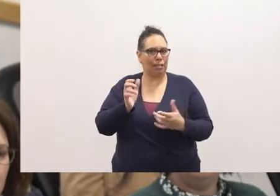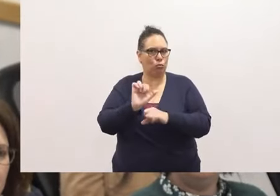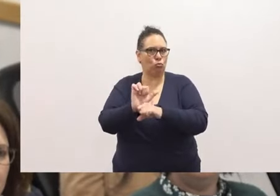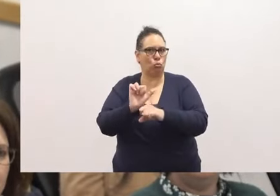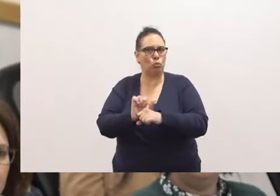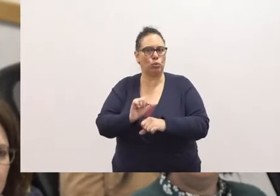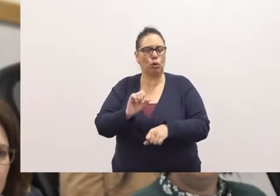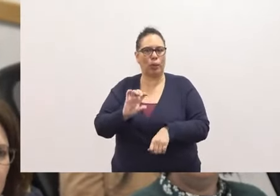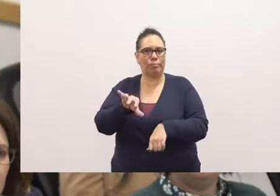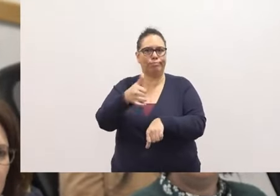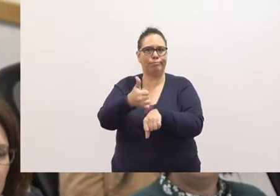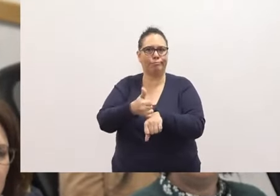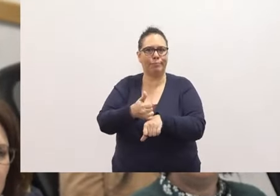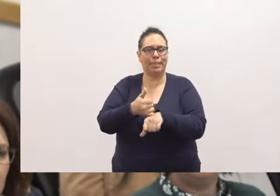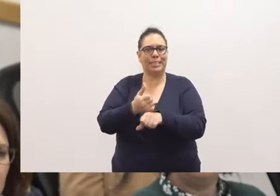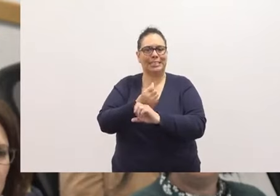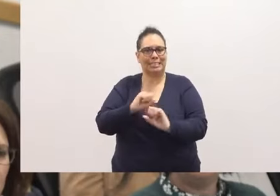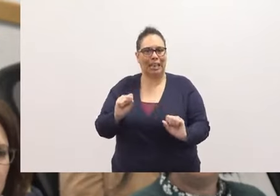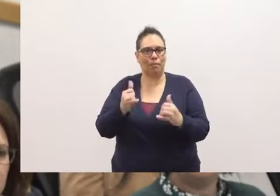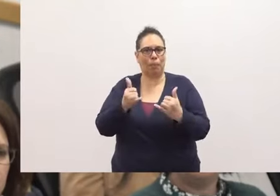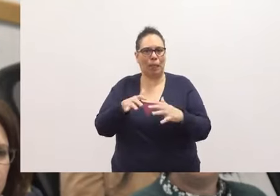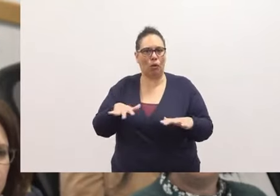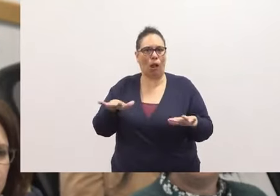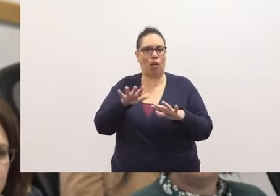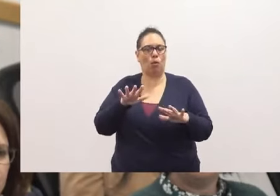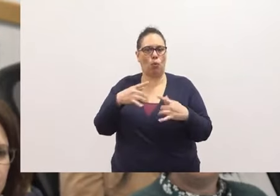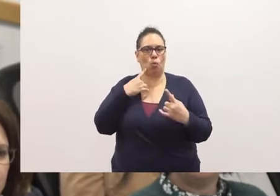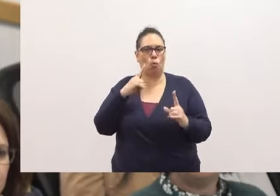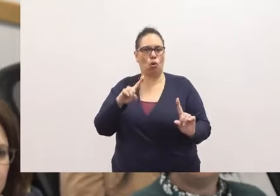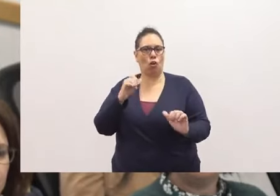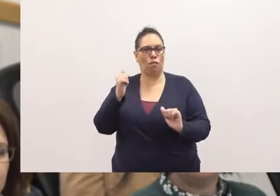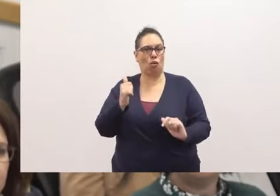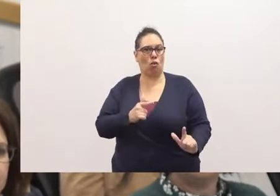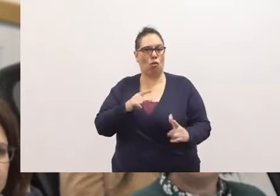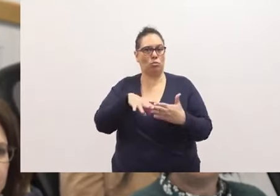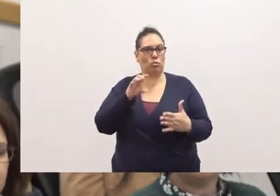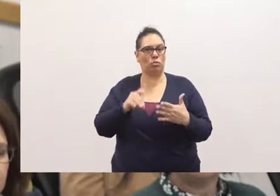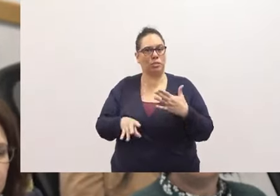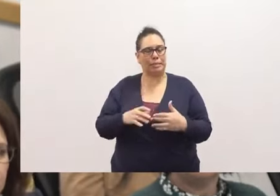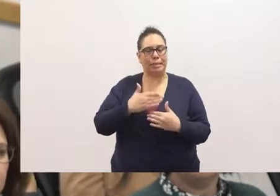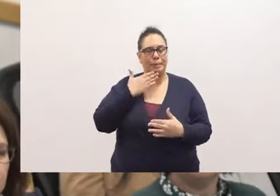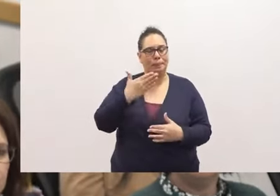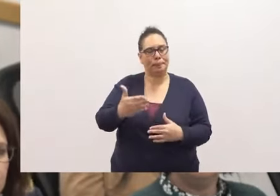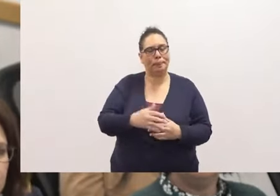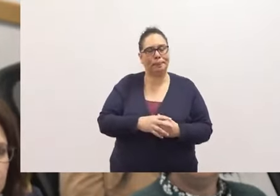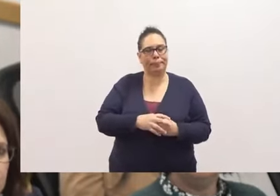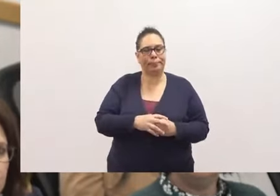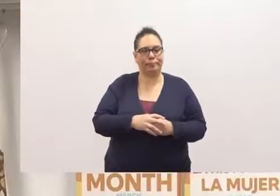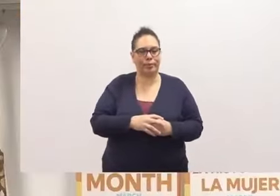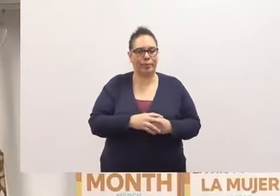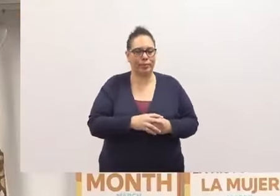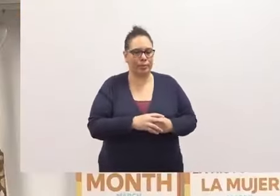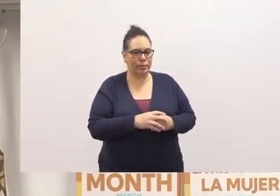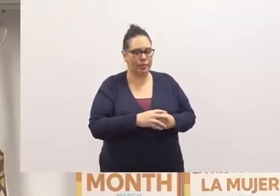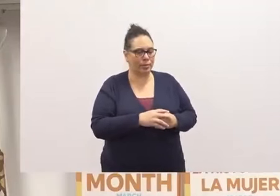implement a safe playground that really will work for all the students at Bixby. Thank you.